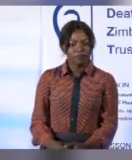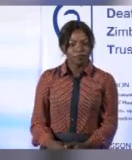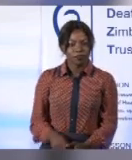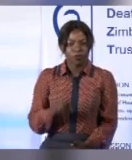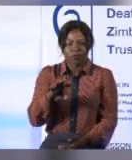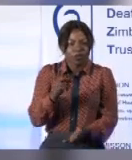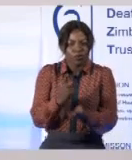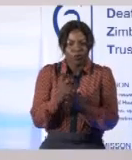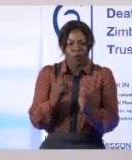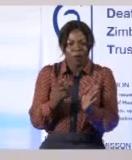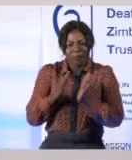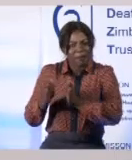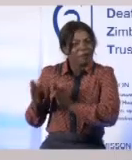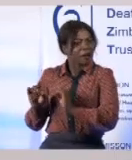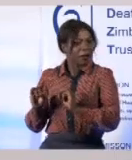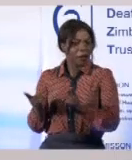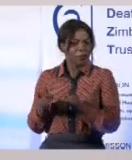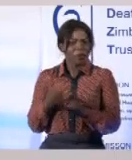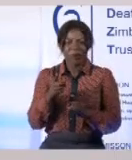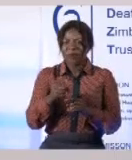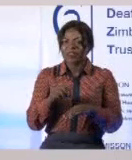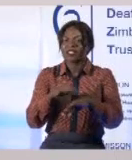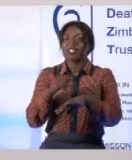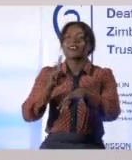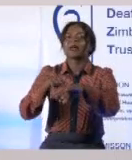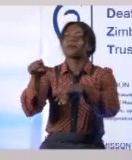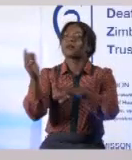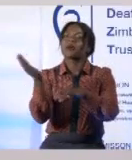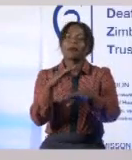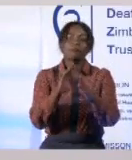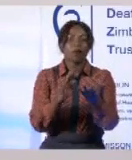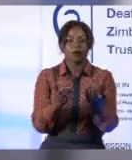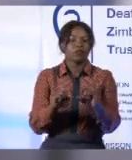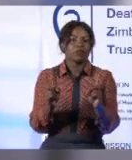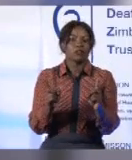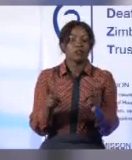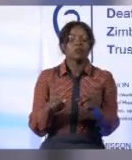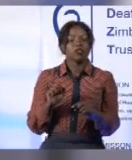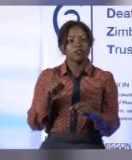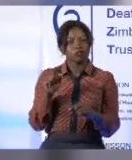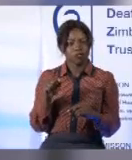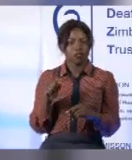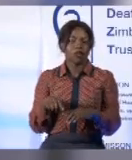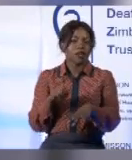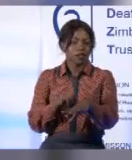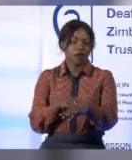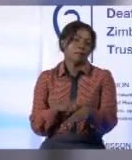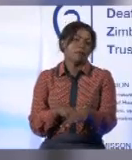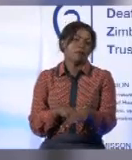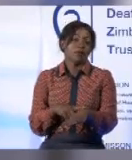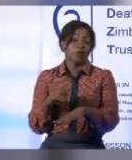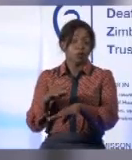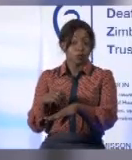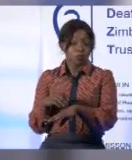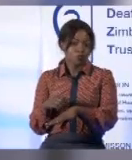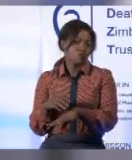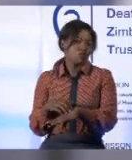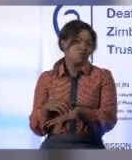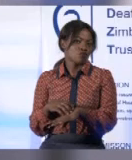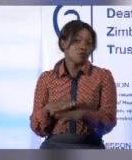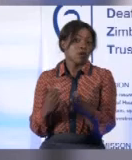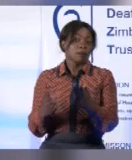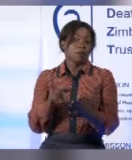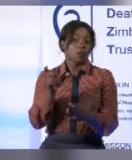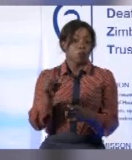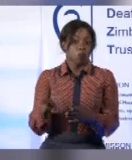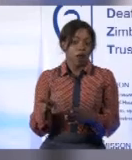do you do? Do you give them appointments? How do you play it? I give them appointments. And kana uyega na kato shika mpaka tu ya